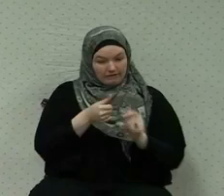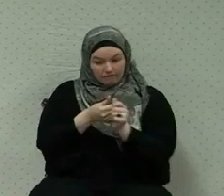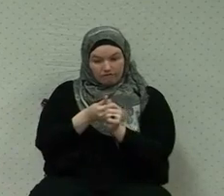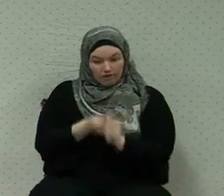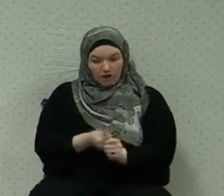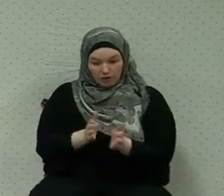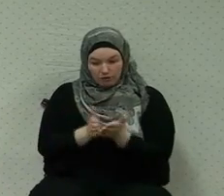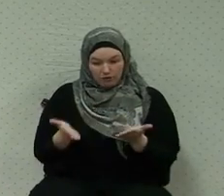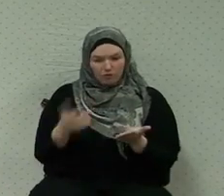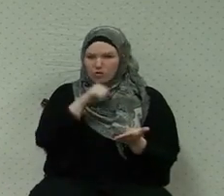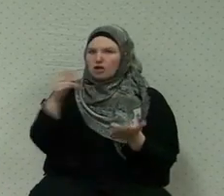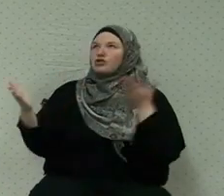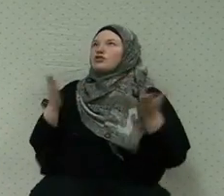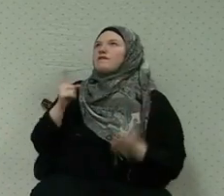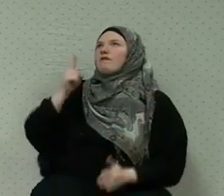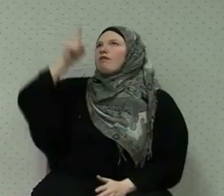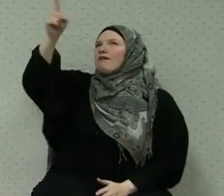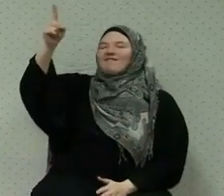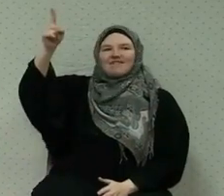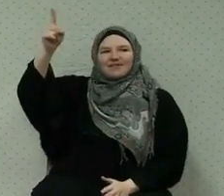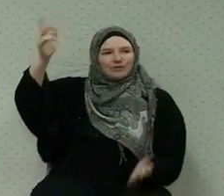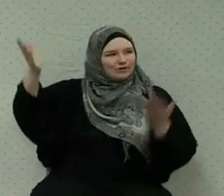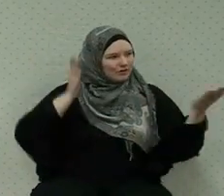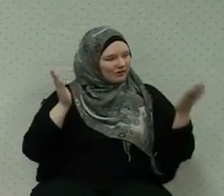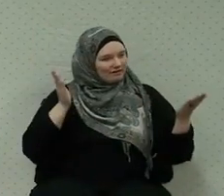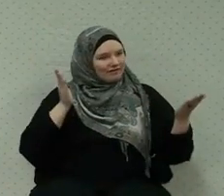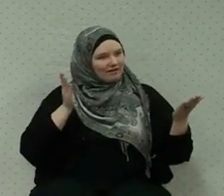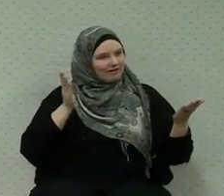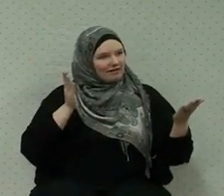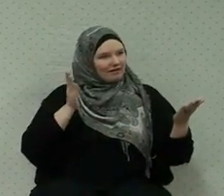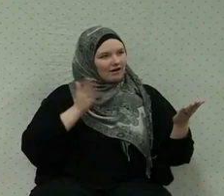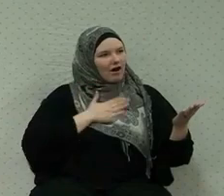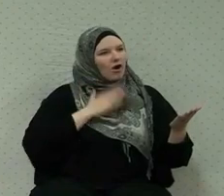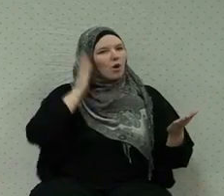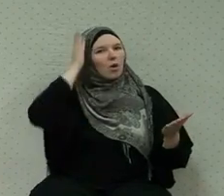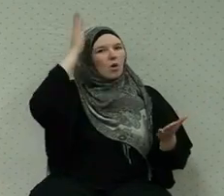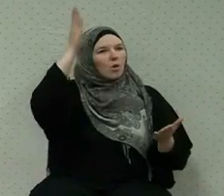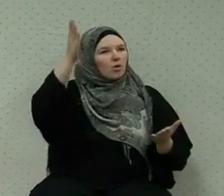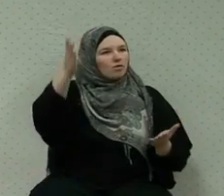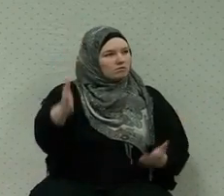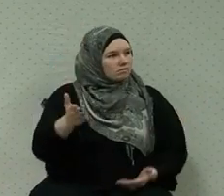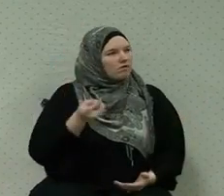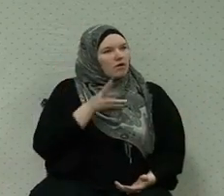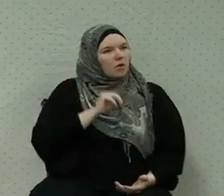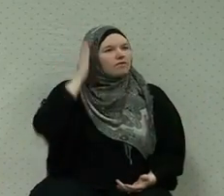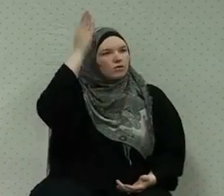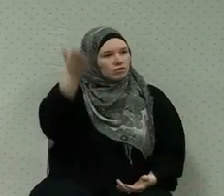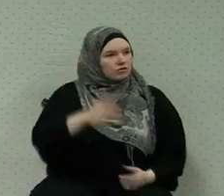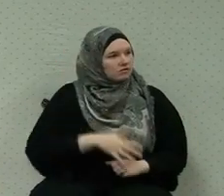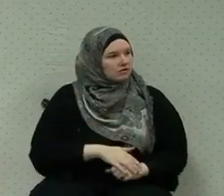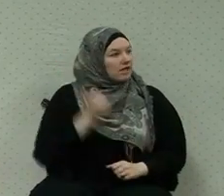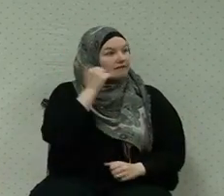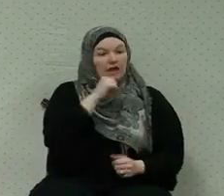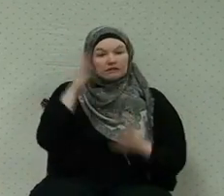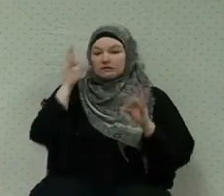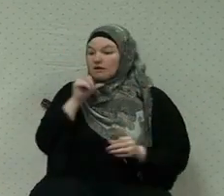we're not serving Allah, we are serving our own fate. So the importance